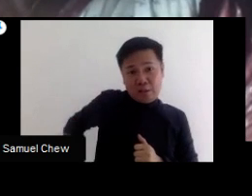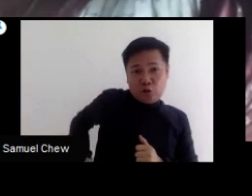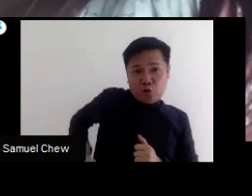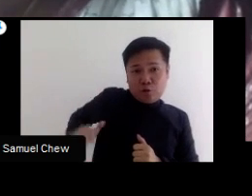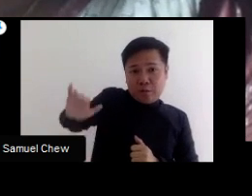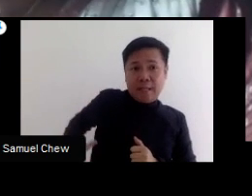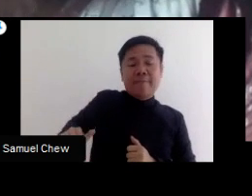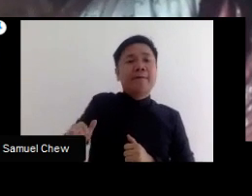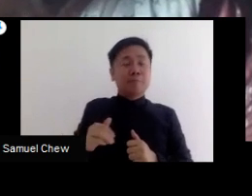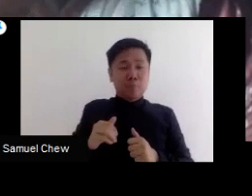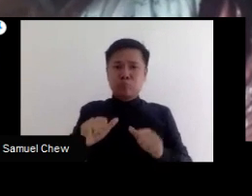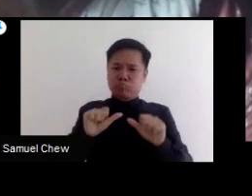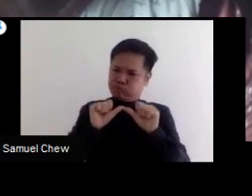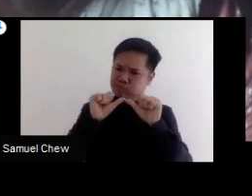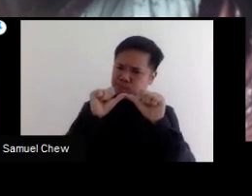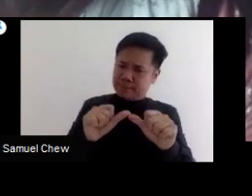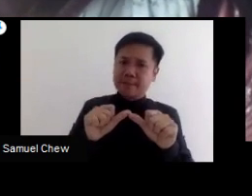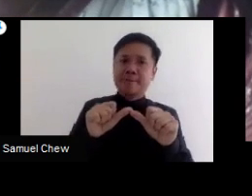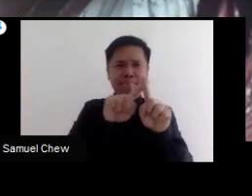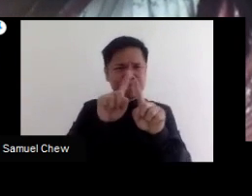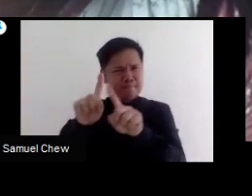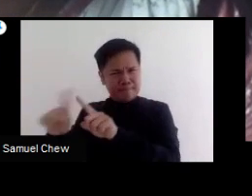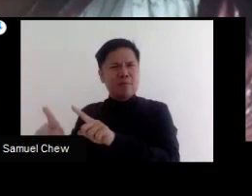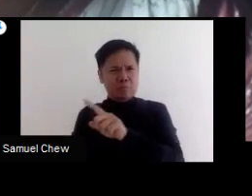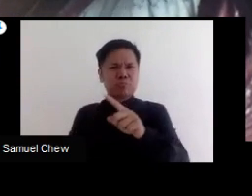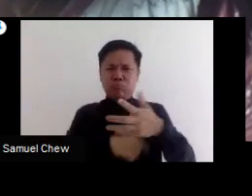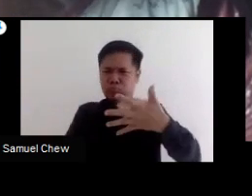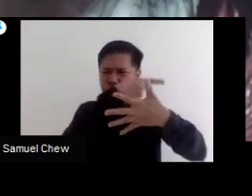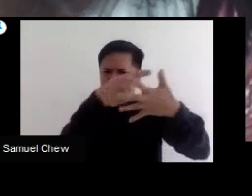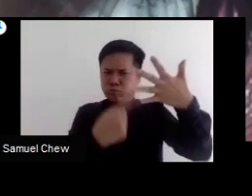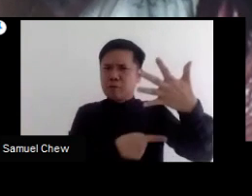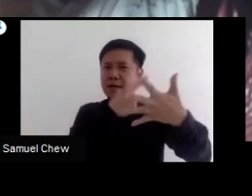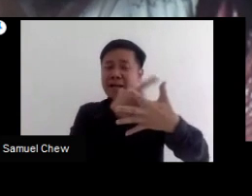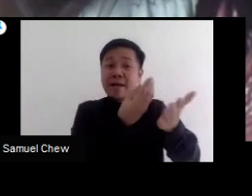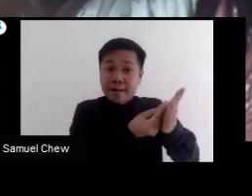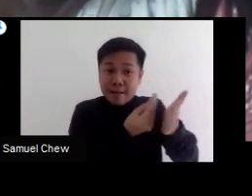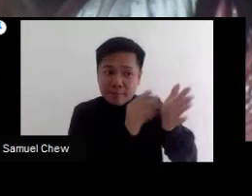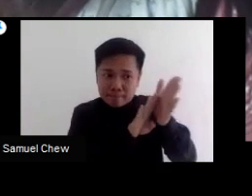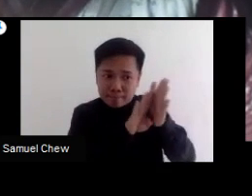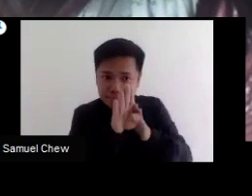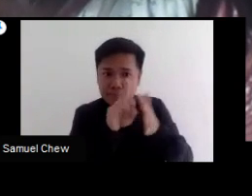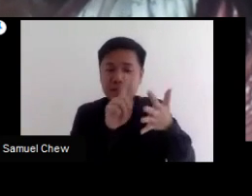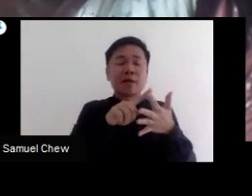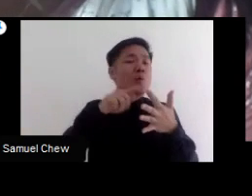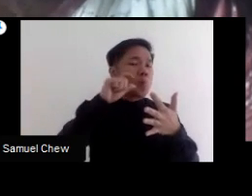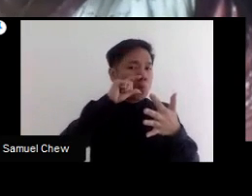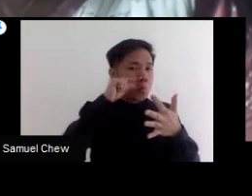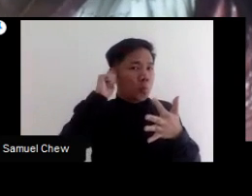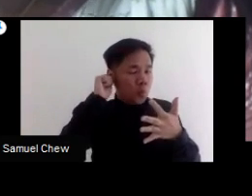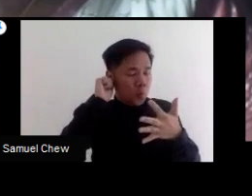progress in several key areas such as economic growth, poverty reduction, gender parity